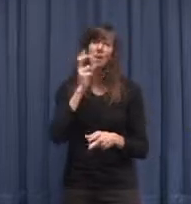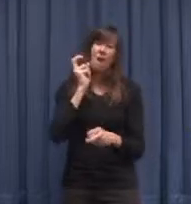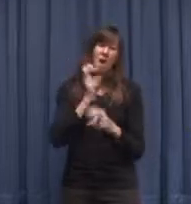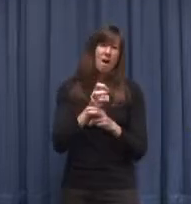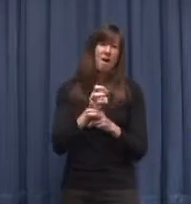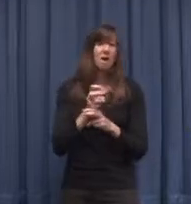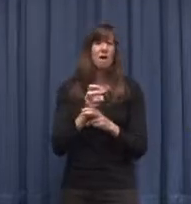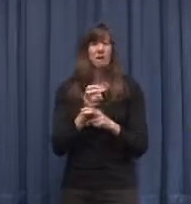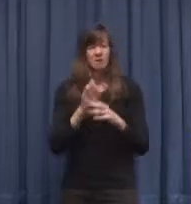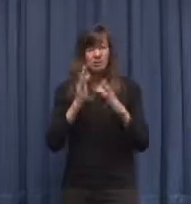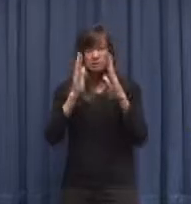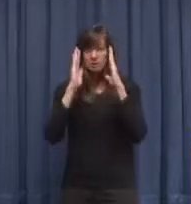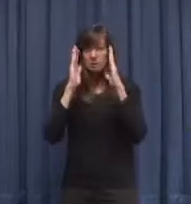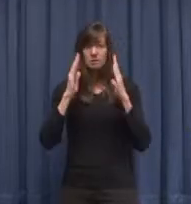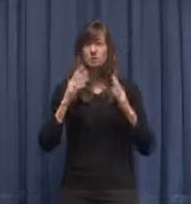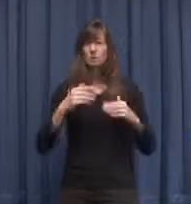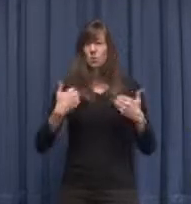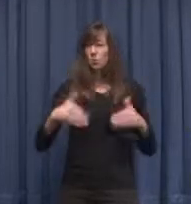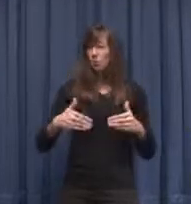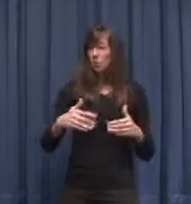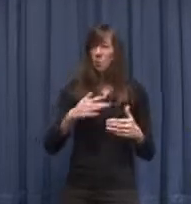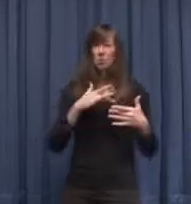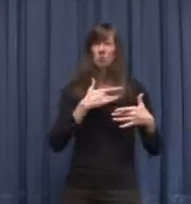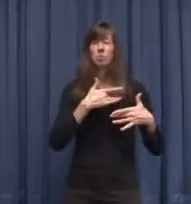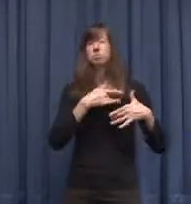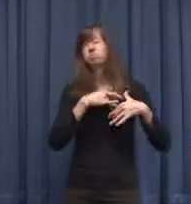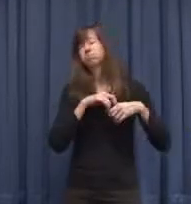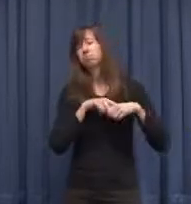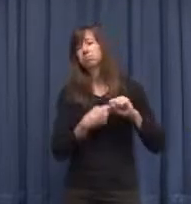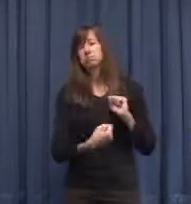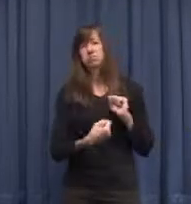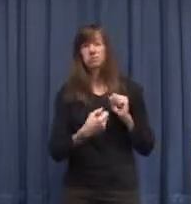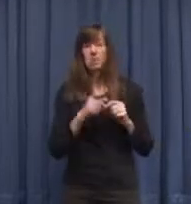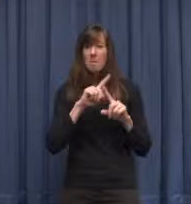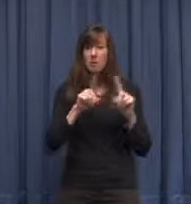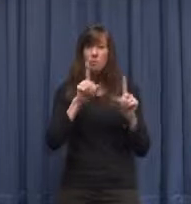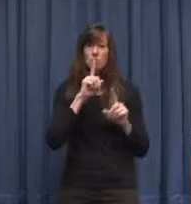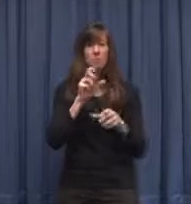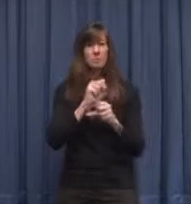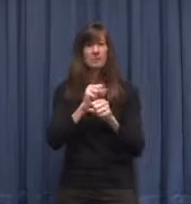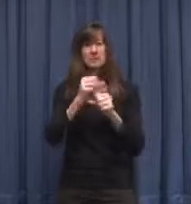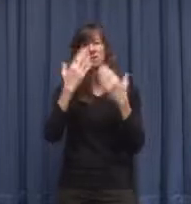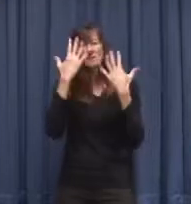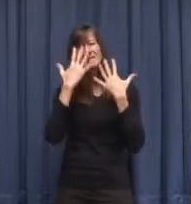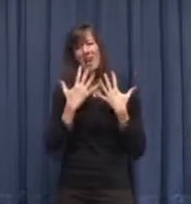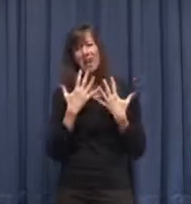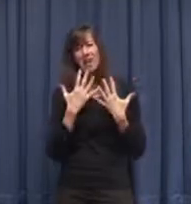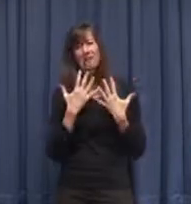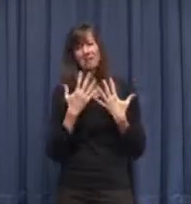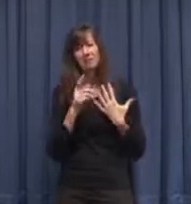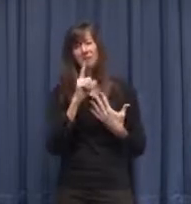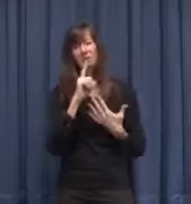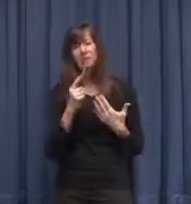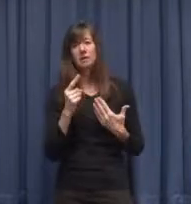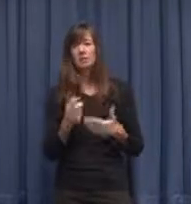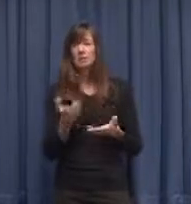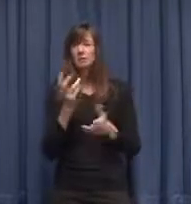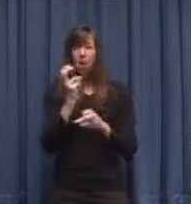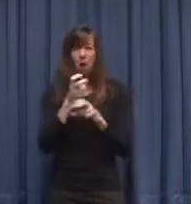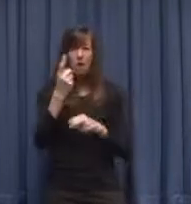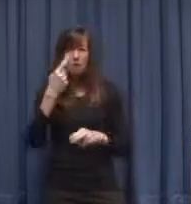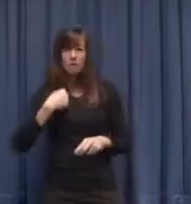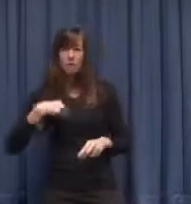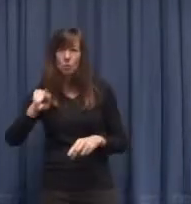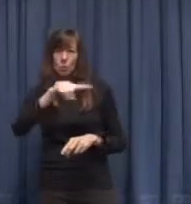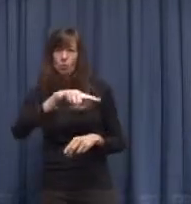sad, but that is the truth, and I think it's important for us to really understand and internalize that as we make